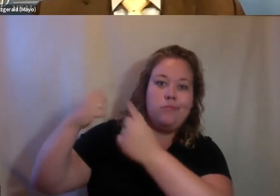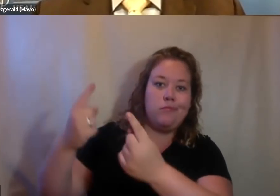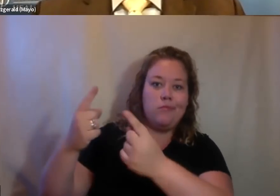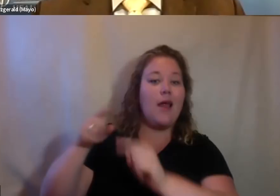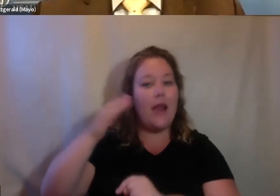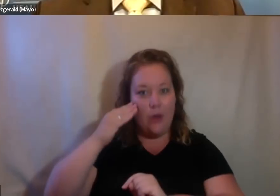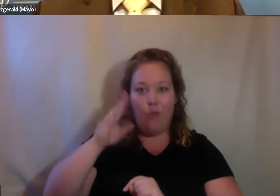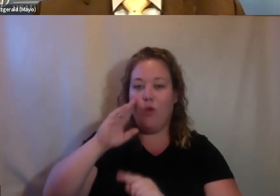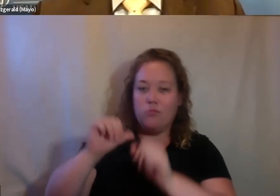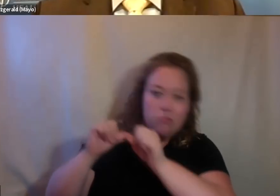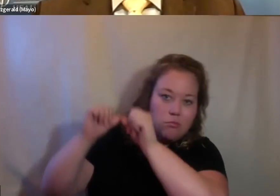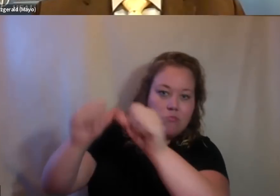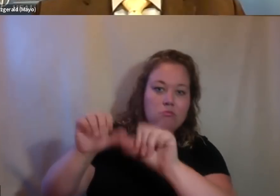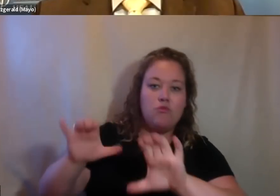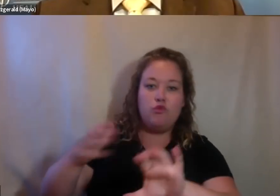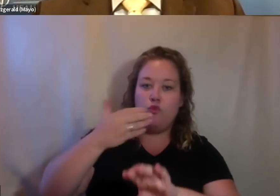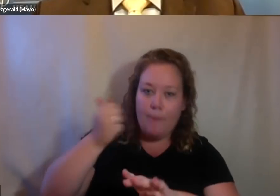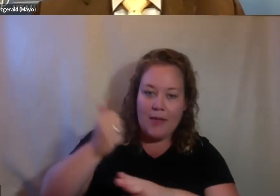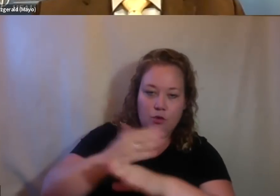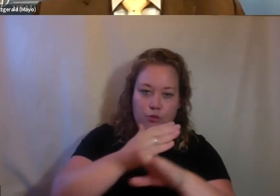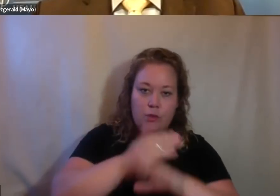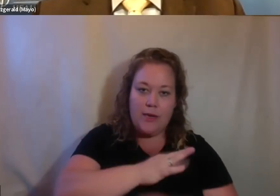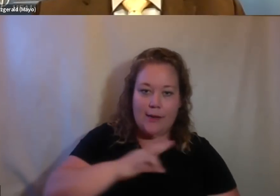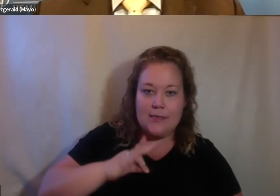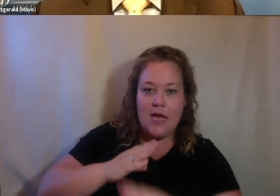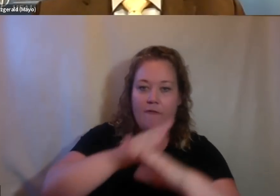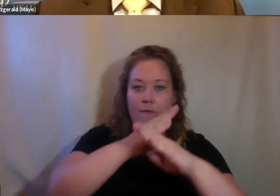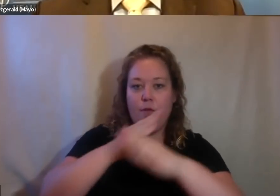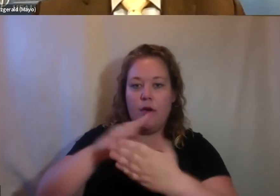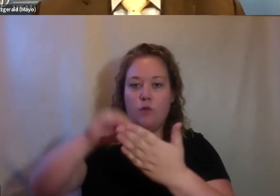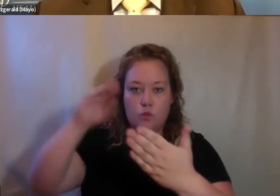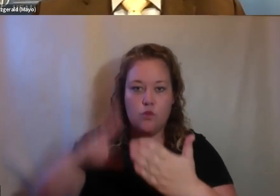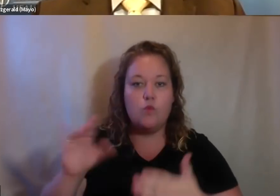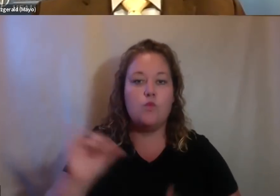best to protect the staff and students in schools.